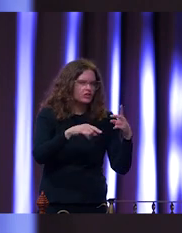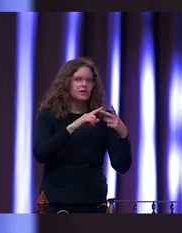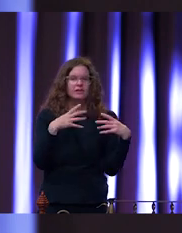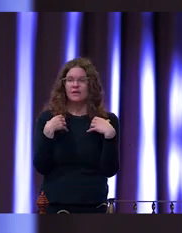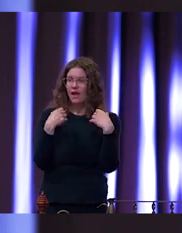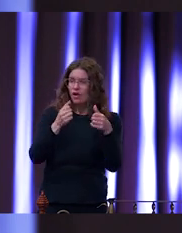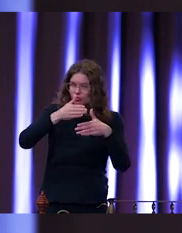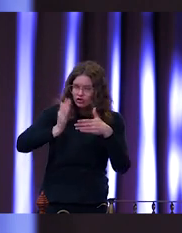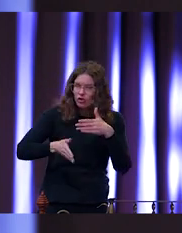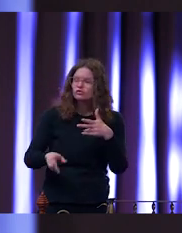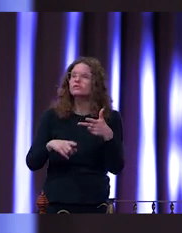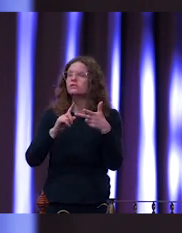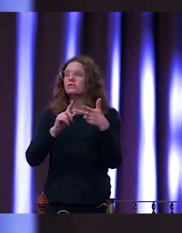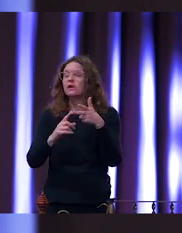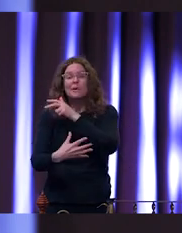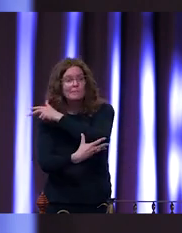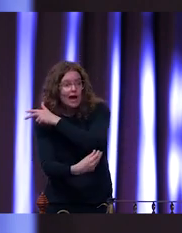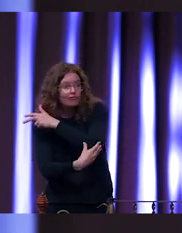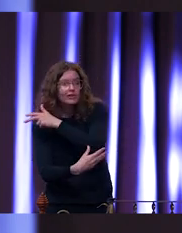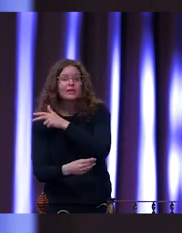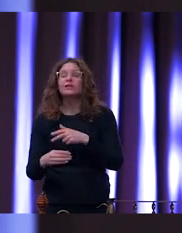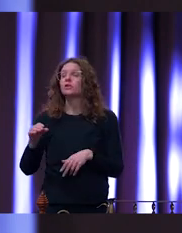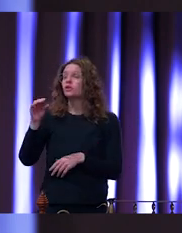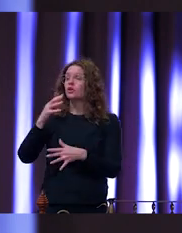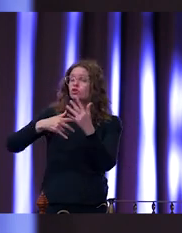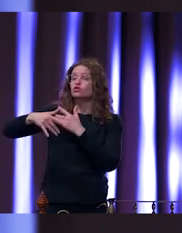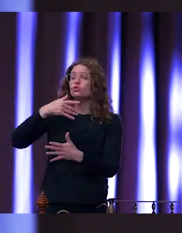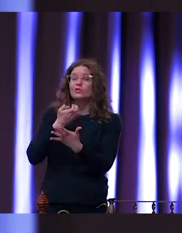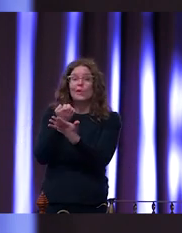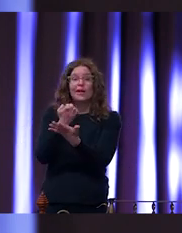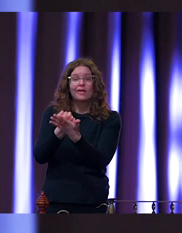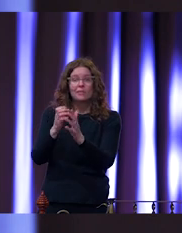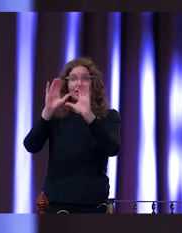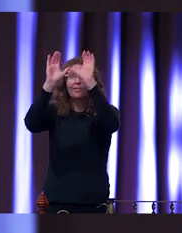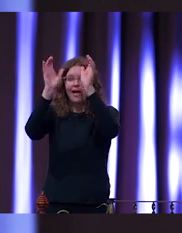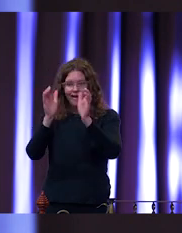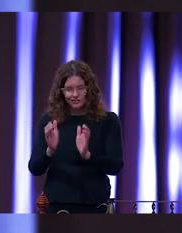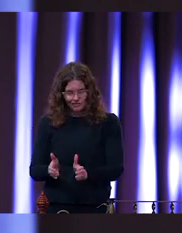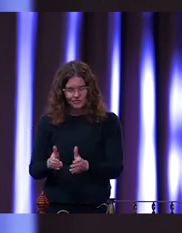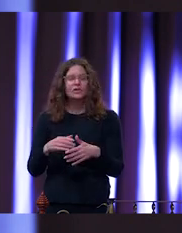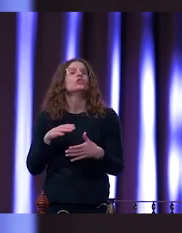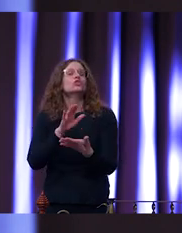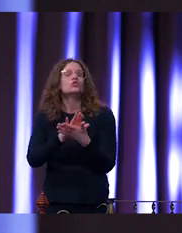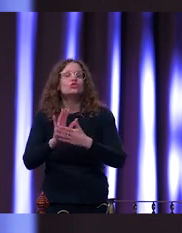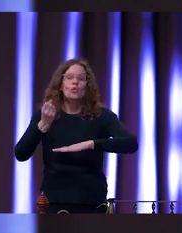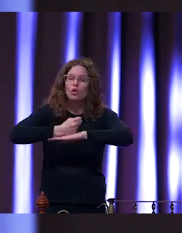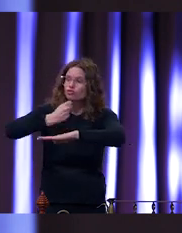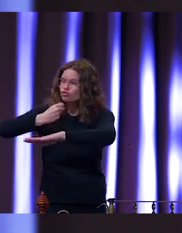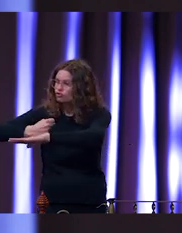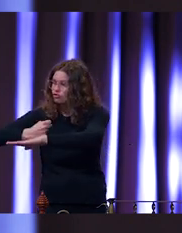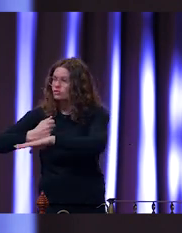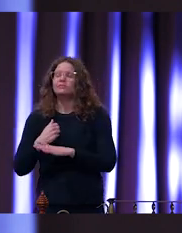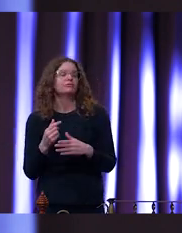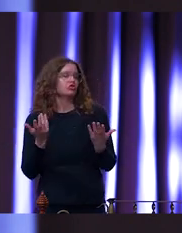outcomes, poverty, socioeconomic class rather, school closures, you know, across the board of